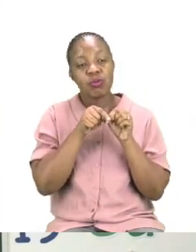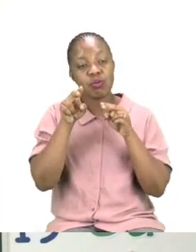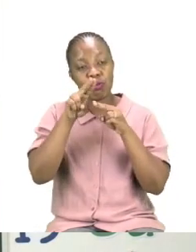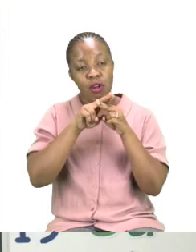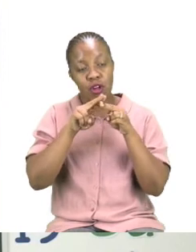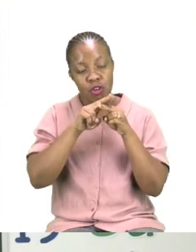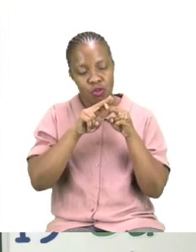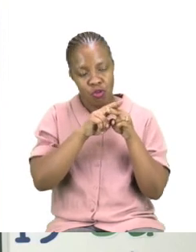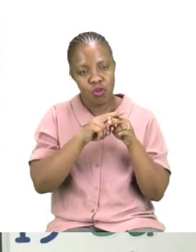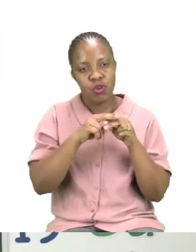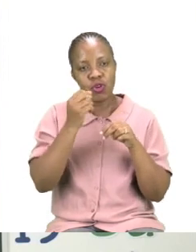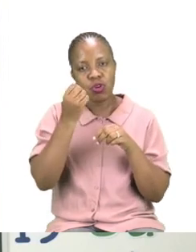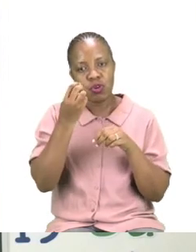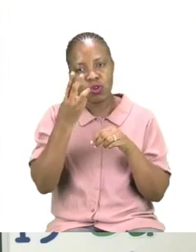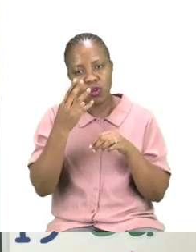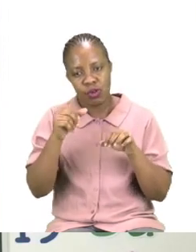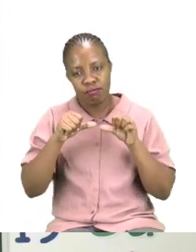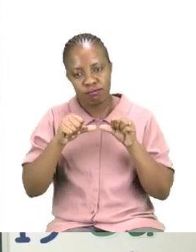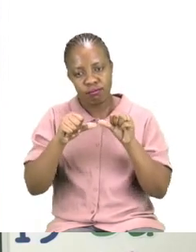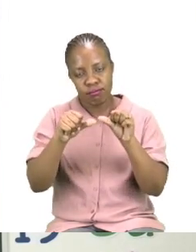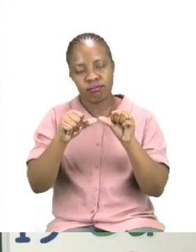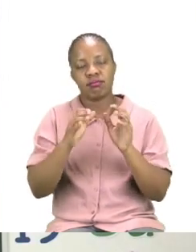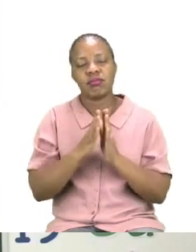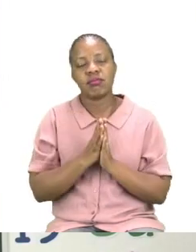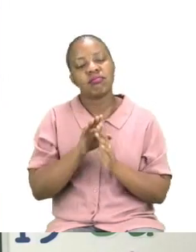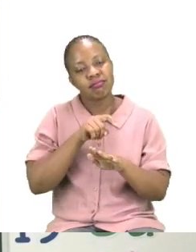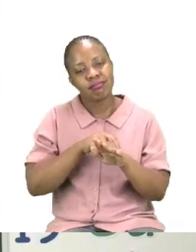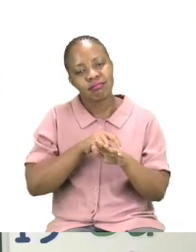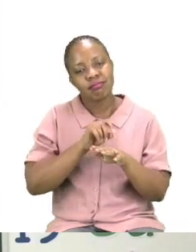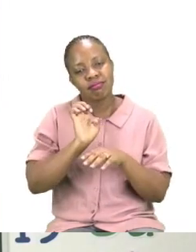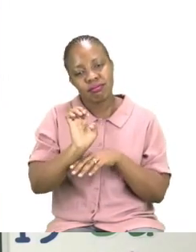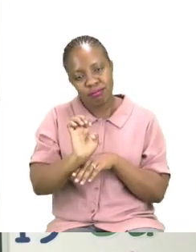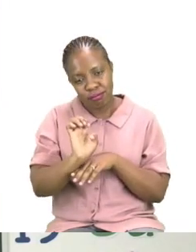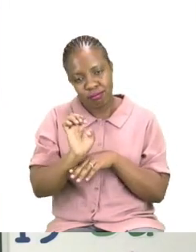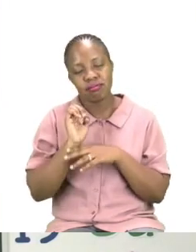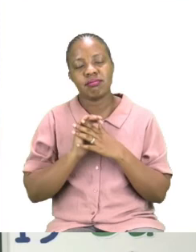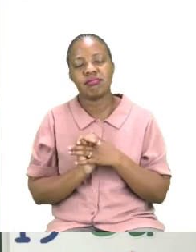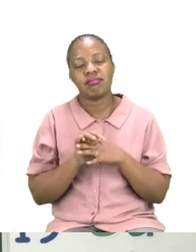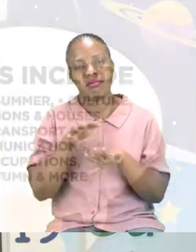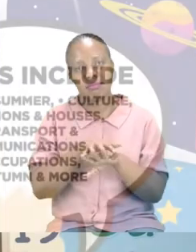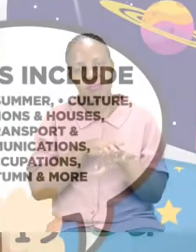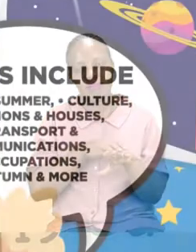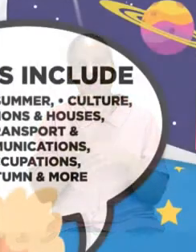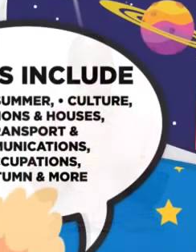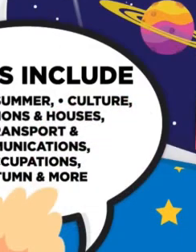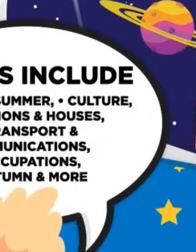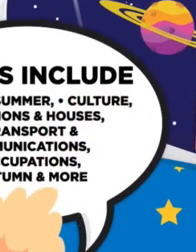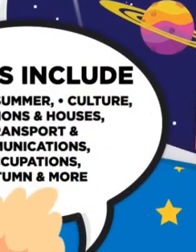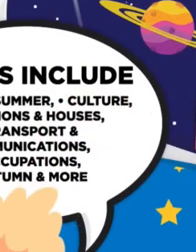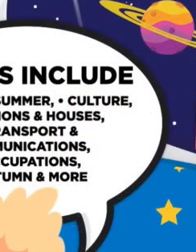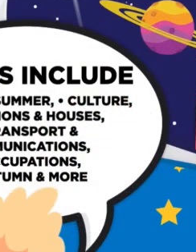another time. So take your time and I'll see you soon after the short commercial break. Do you